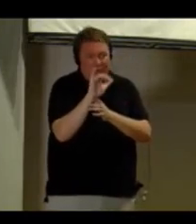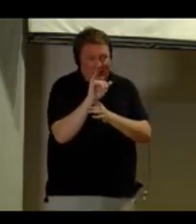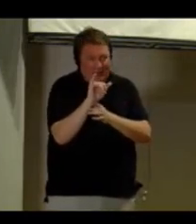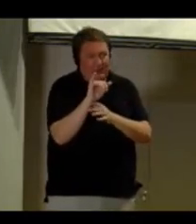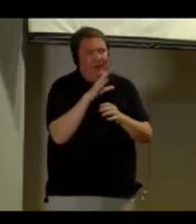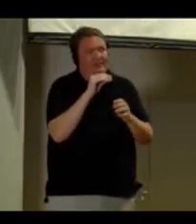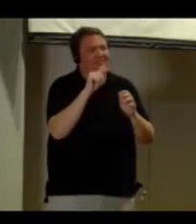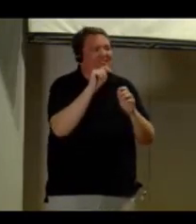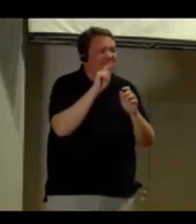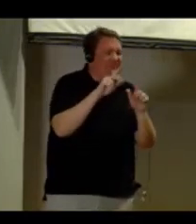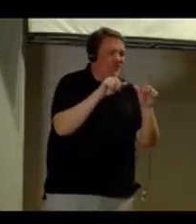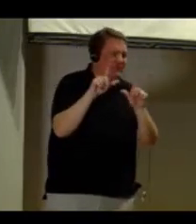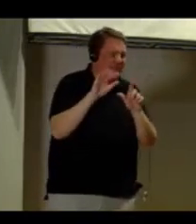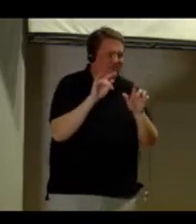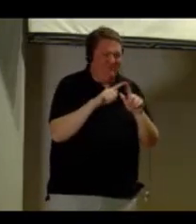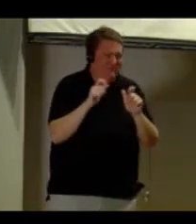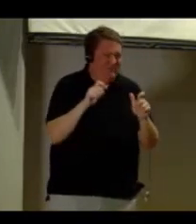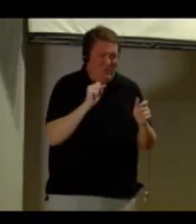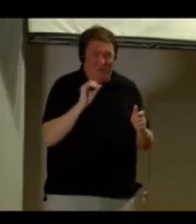on.